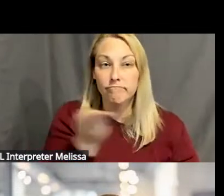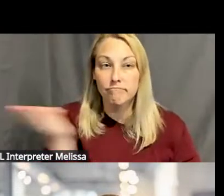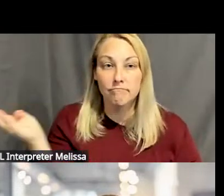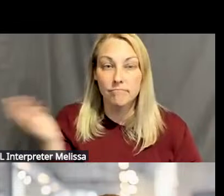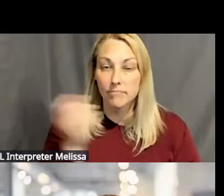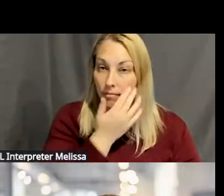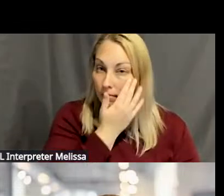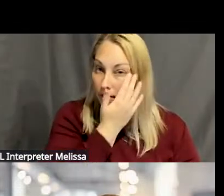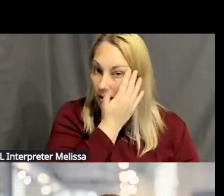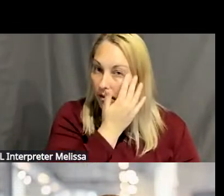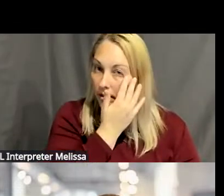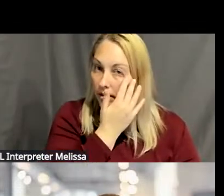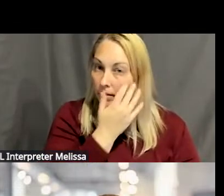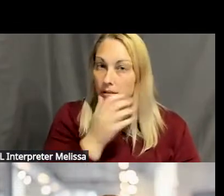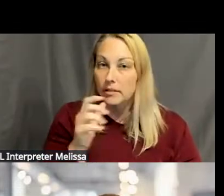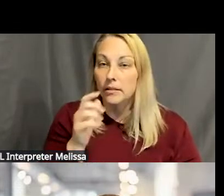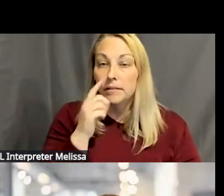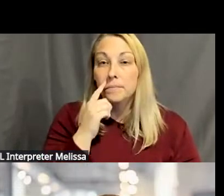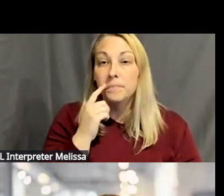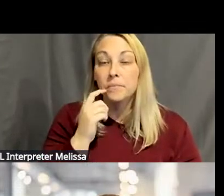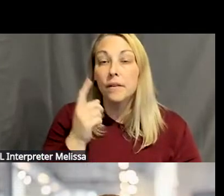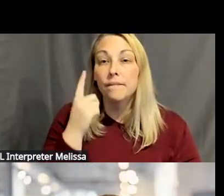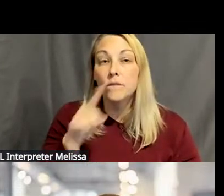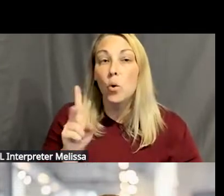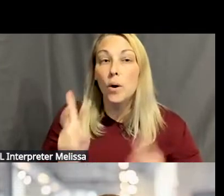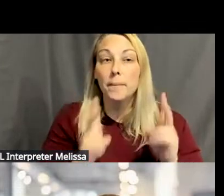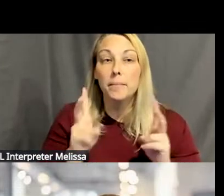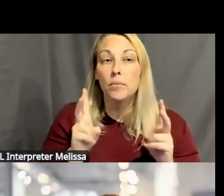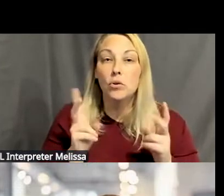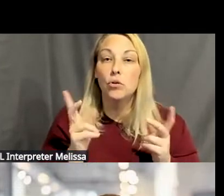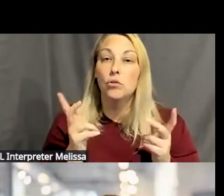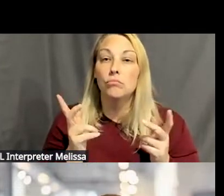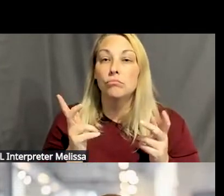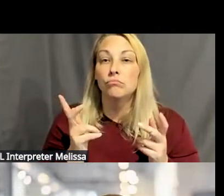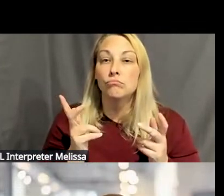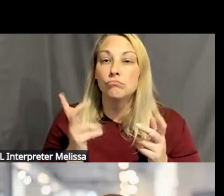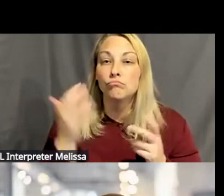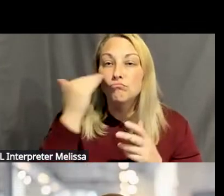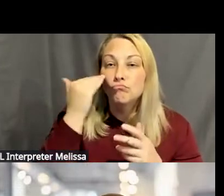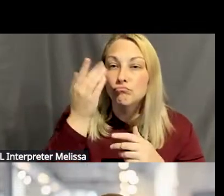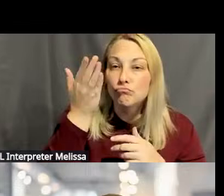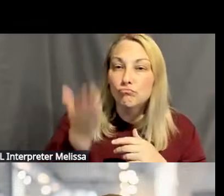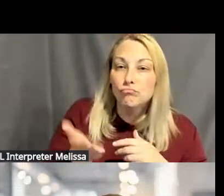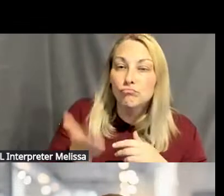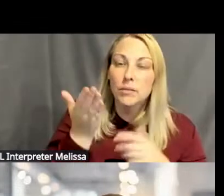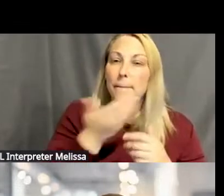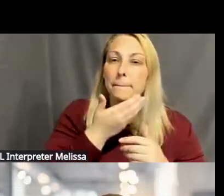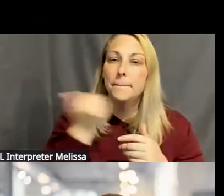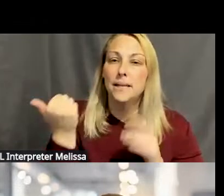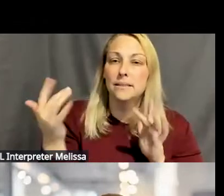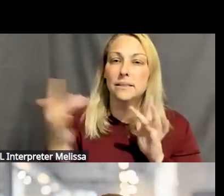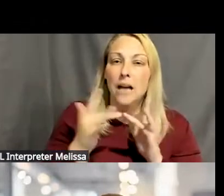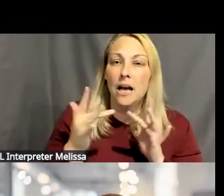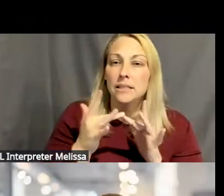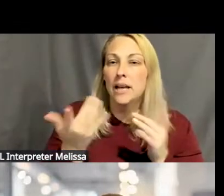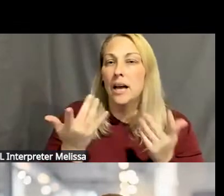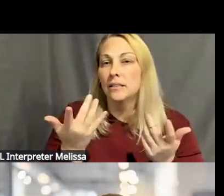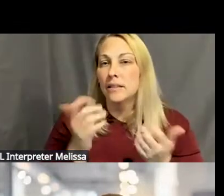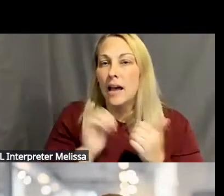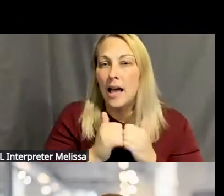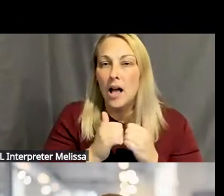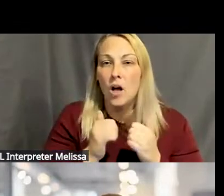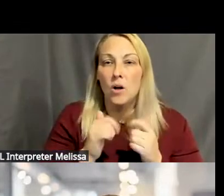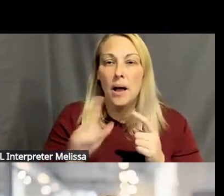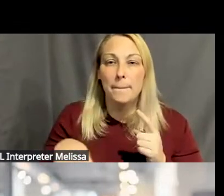Miss Lovelace, for folks trying to get to know you more, are you doing or what's the best way of contacting you or getting in touch with you regarding an